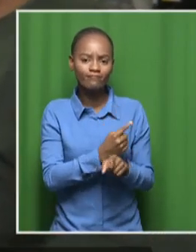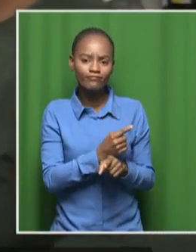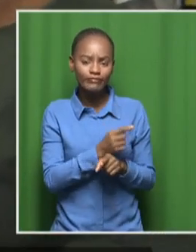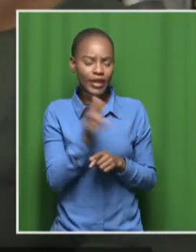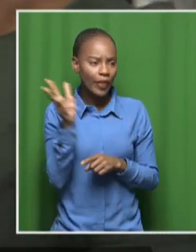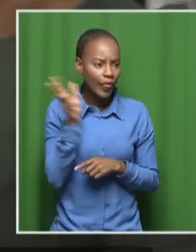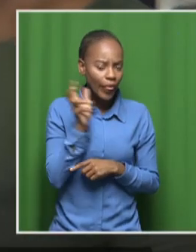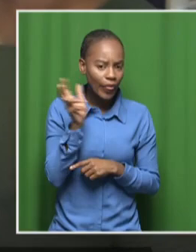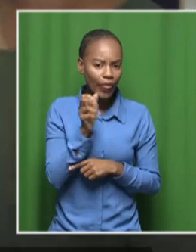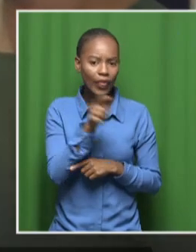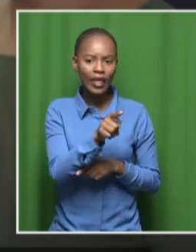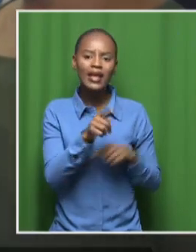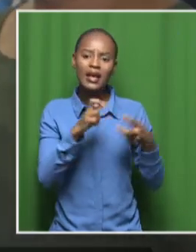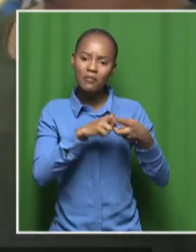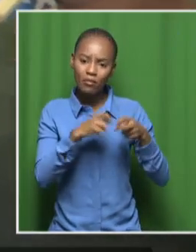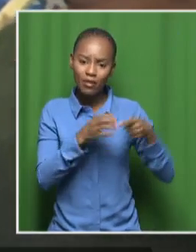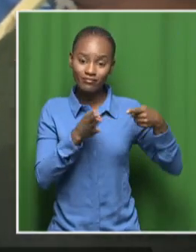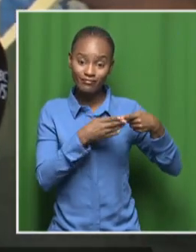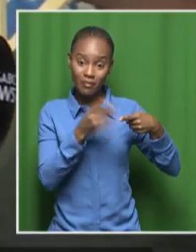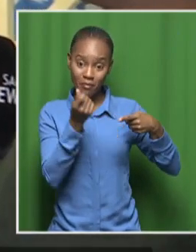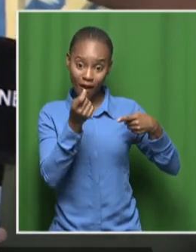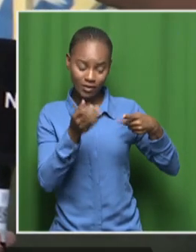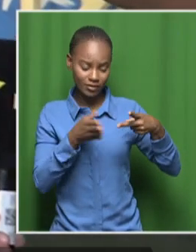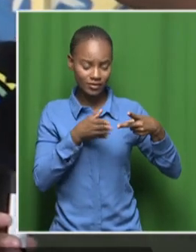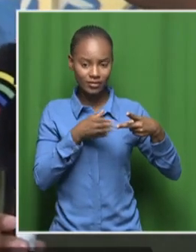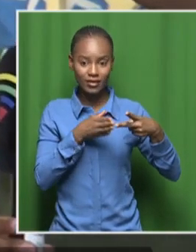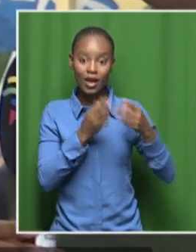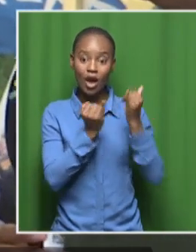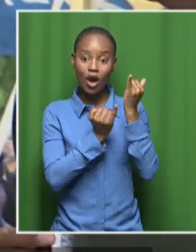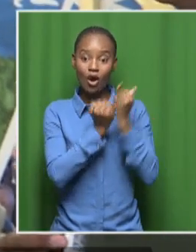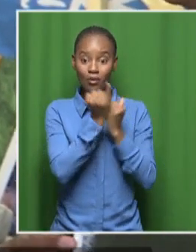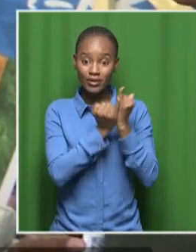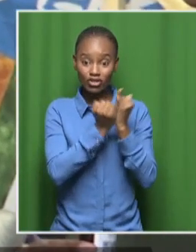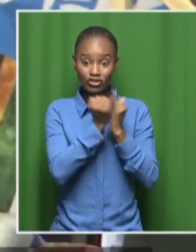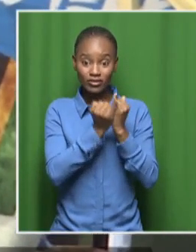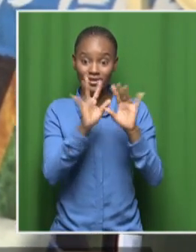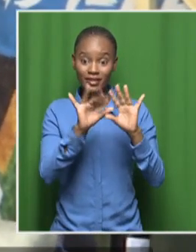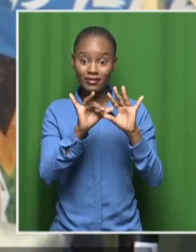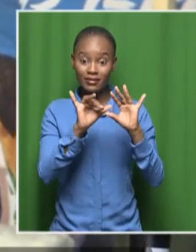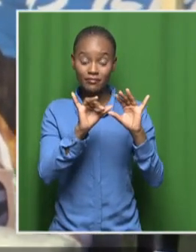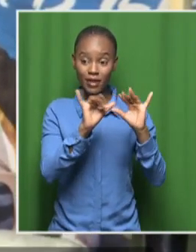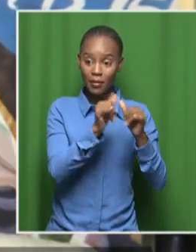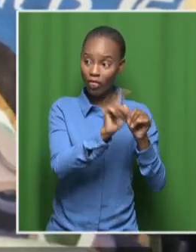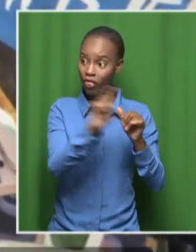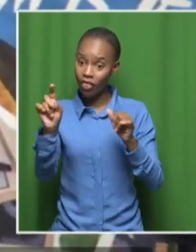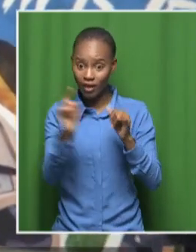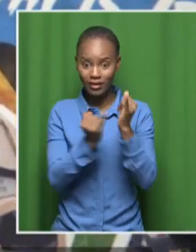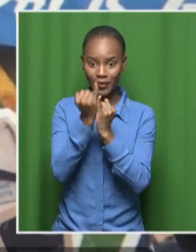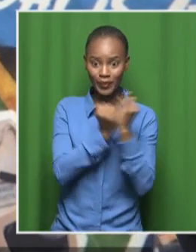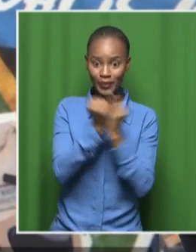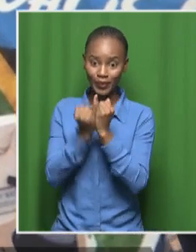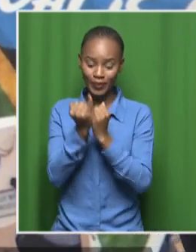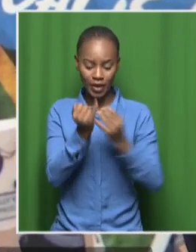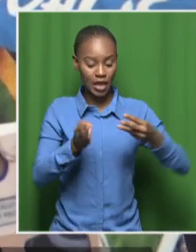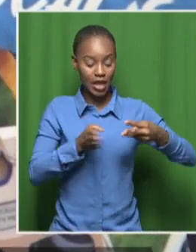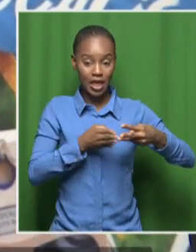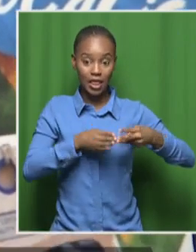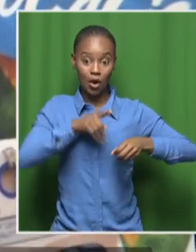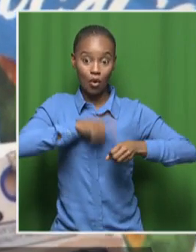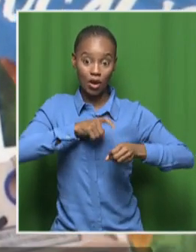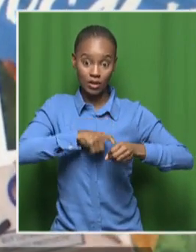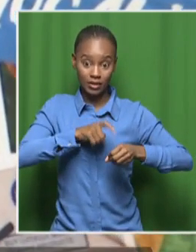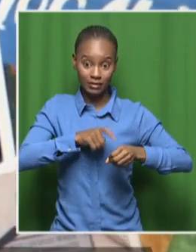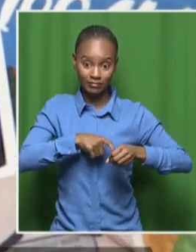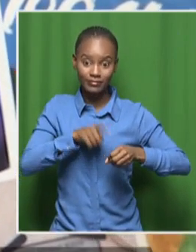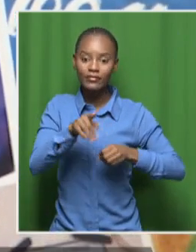pricing. There's issues around competitiveness, there's issues around quality. So we're not saying blindly to people they must just buy local